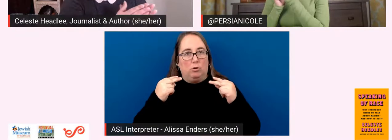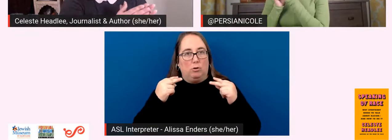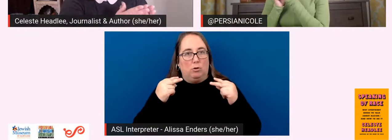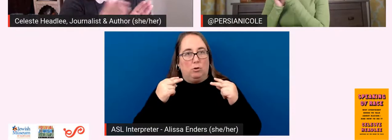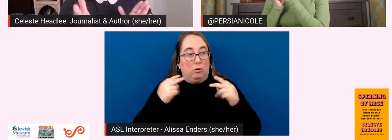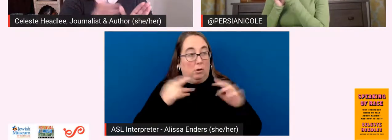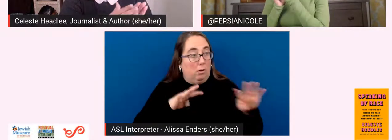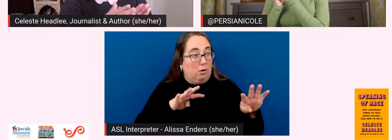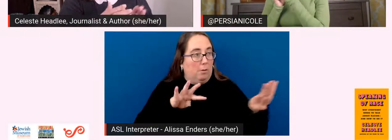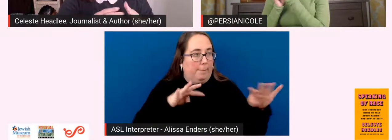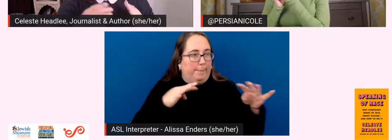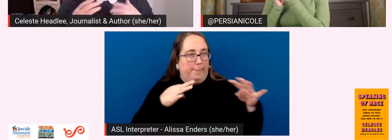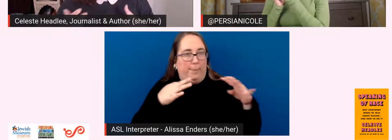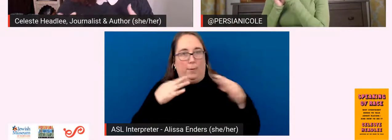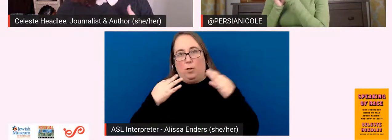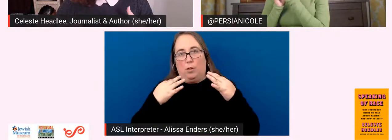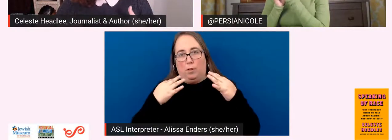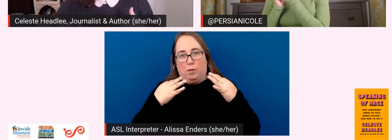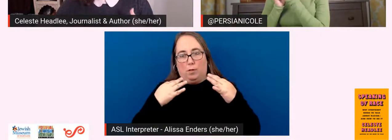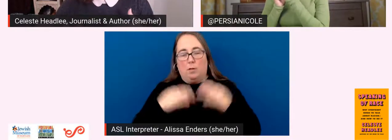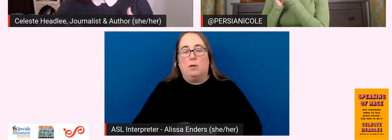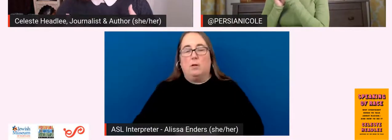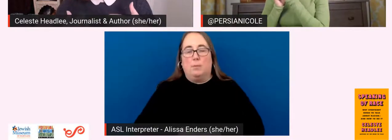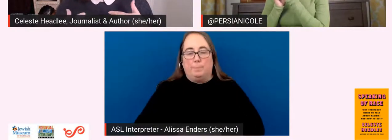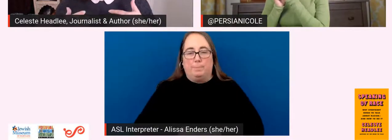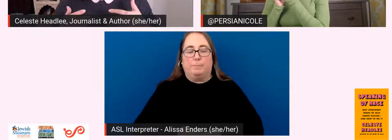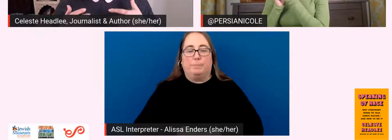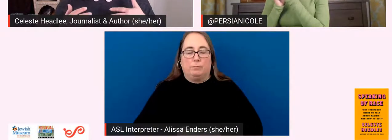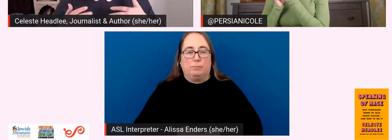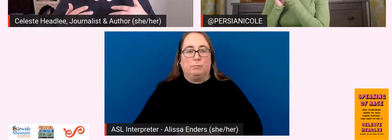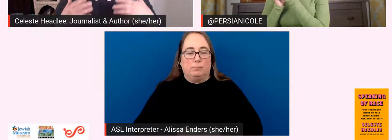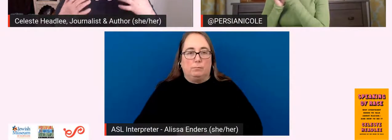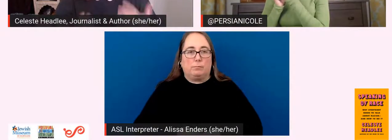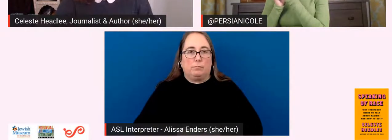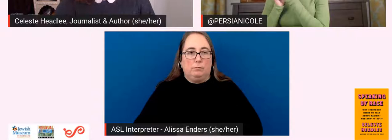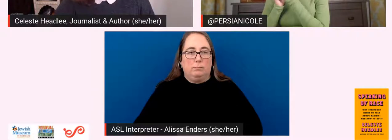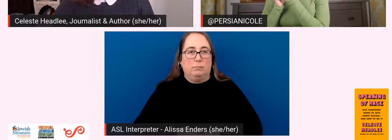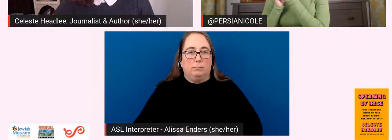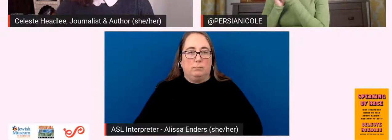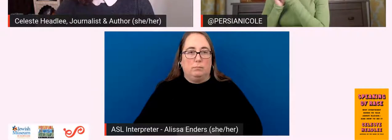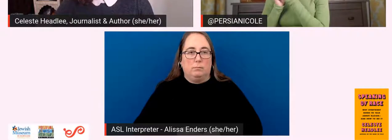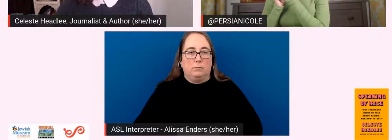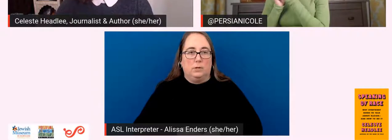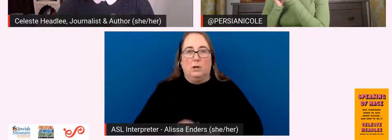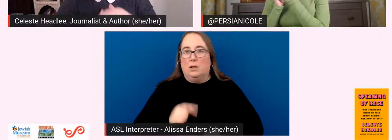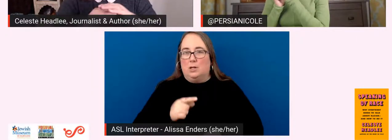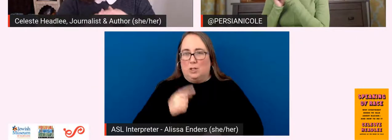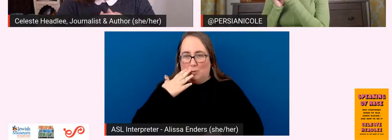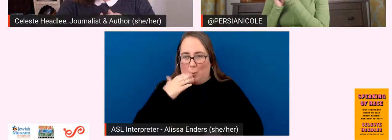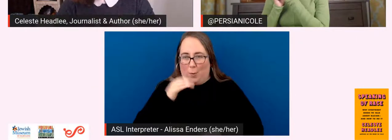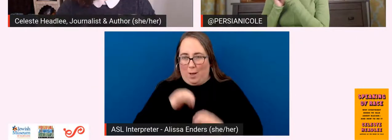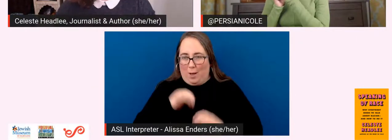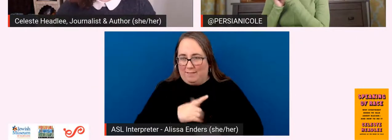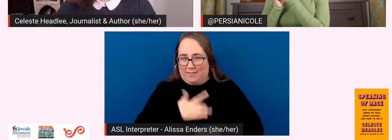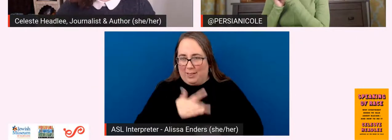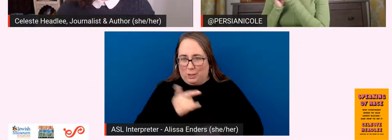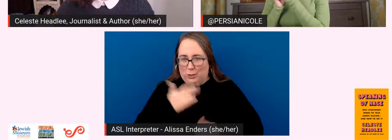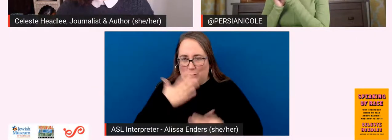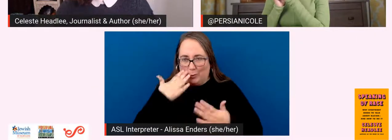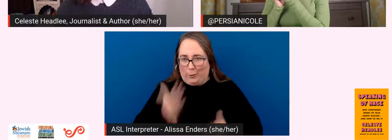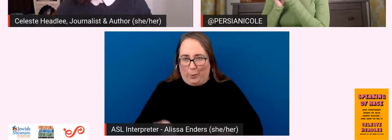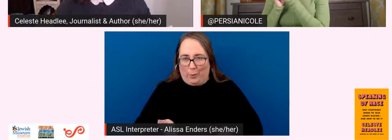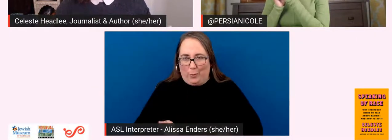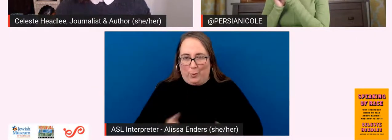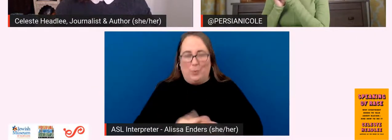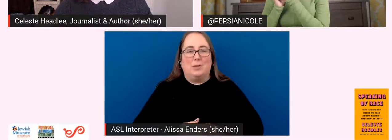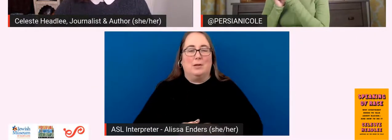that attention away from them. And the other part is that you don't know how they feel. You quite literally don't